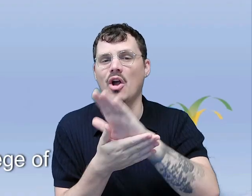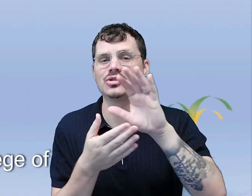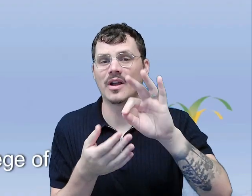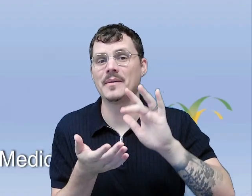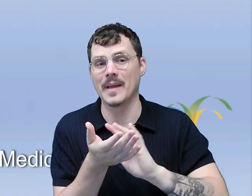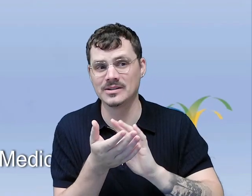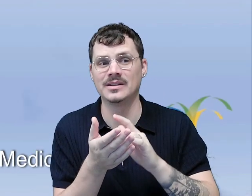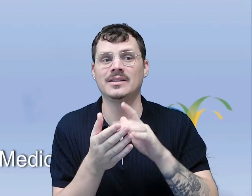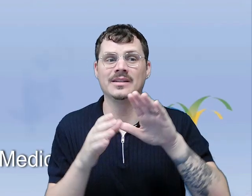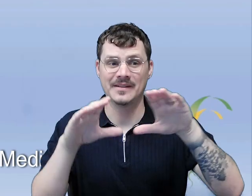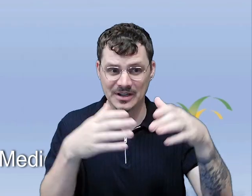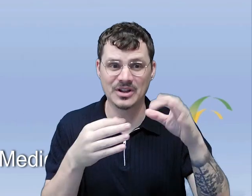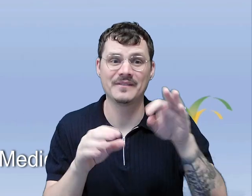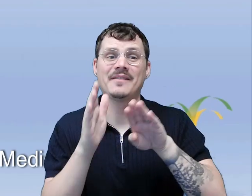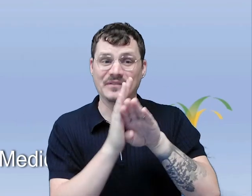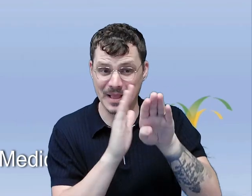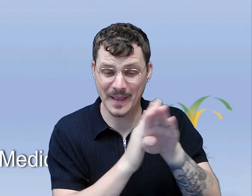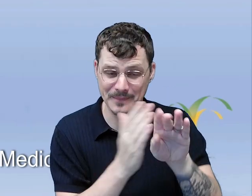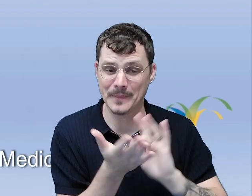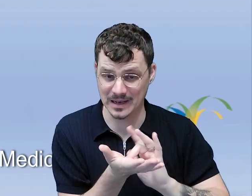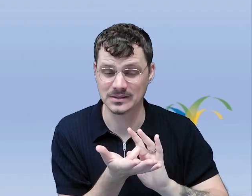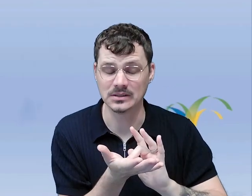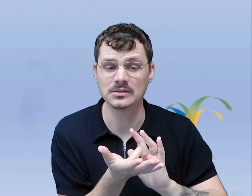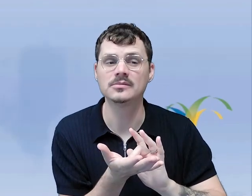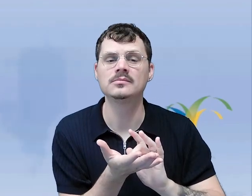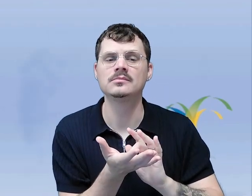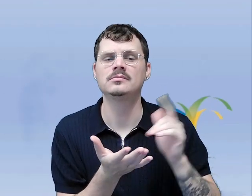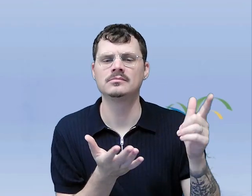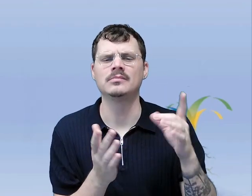Cincinnati College of Medicine, Division of Developmental Medicine,